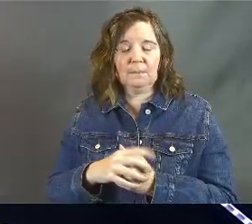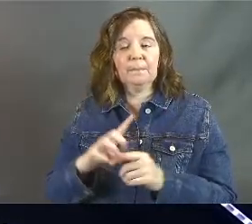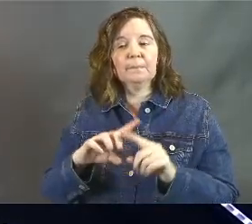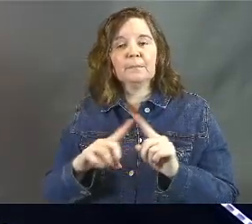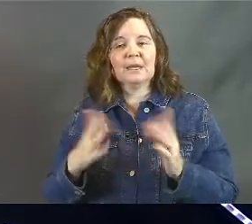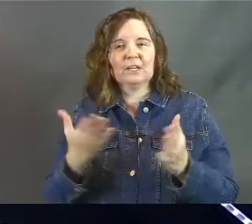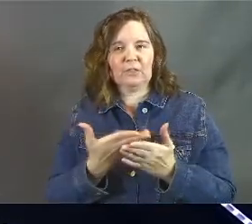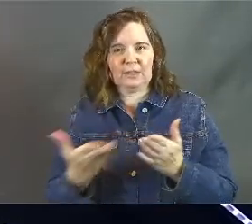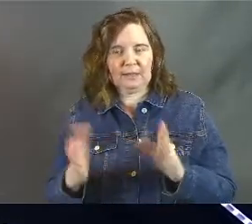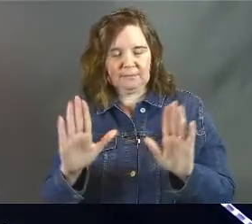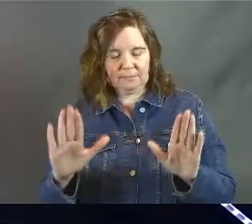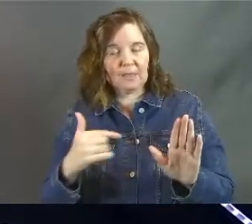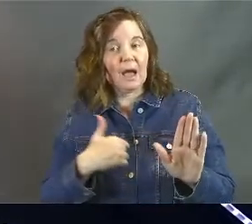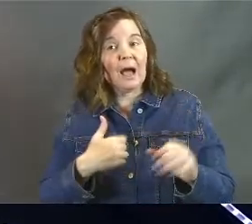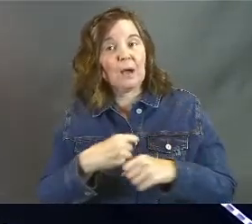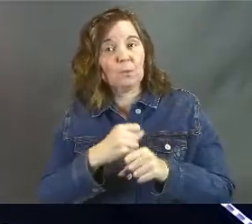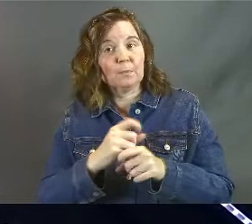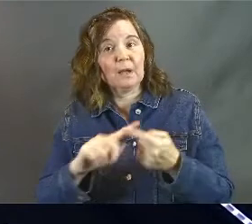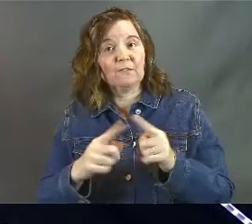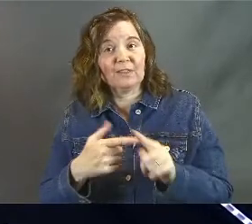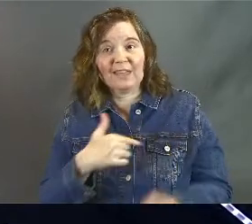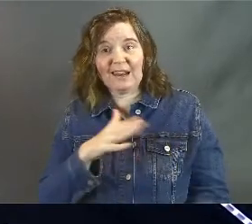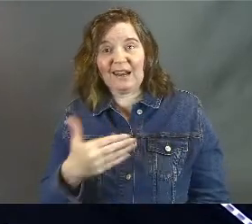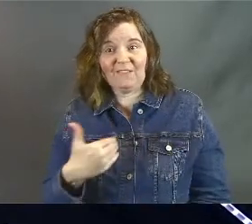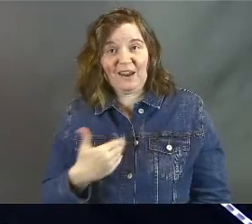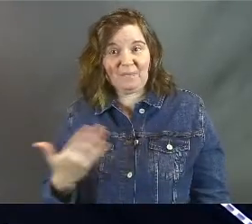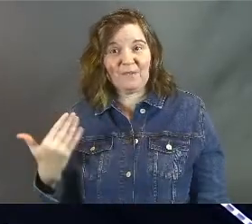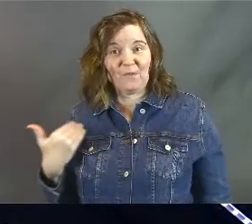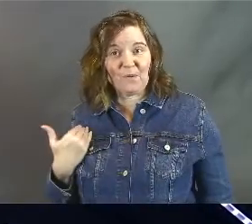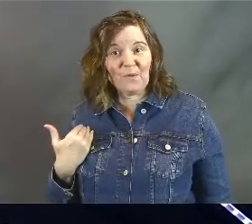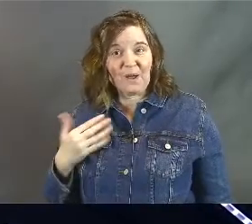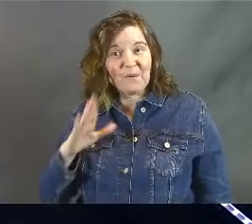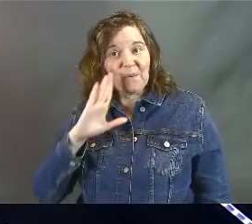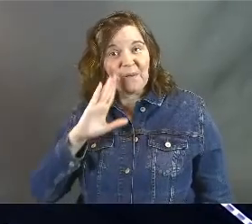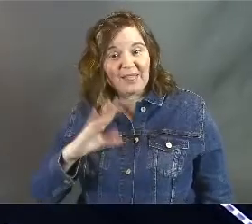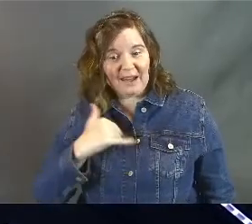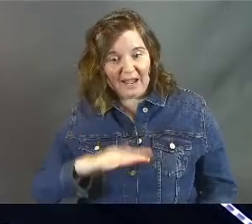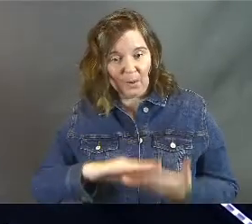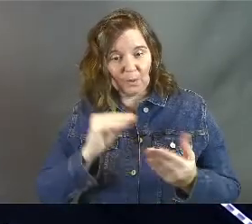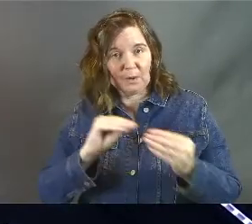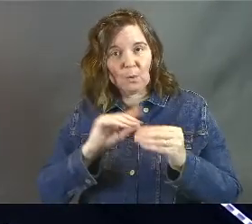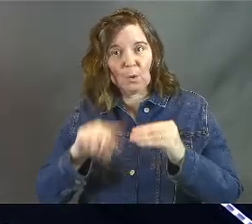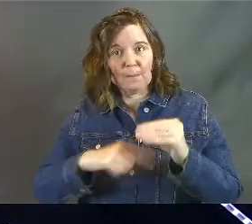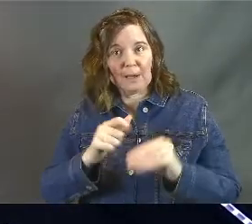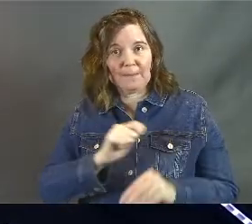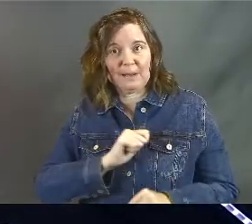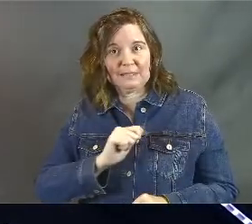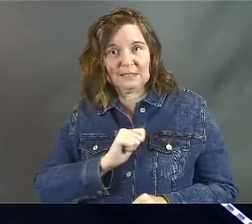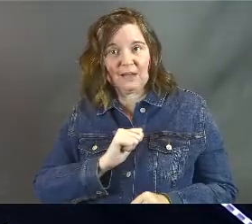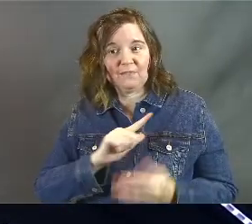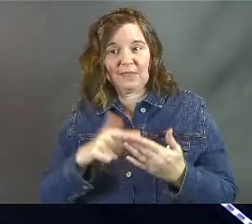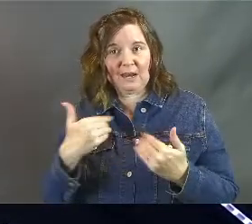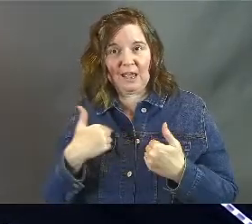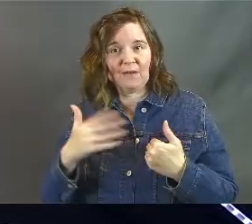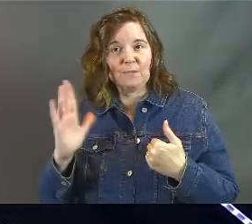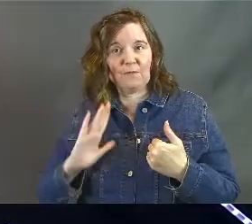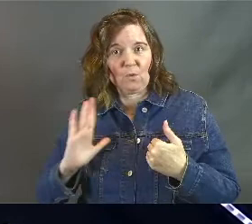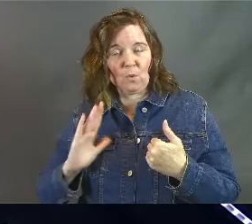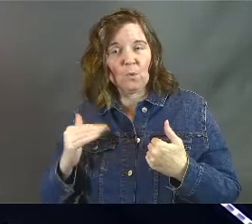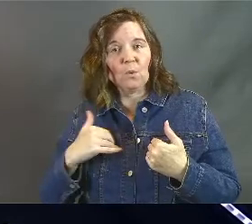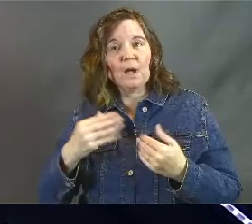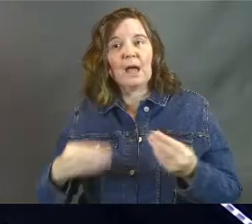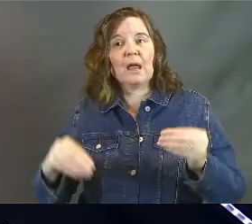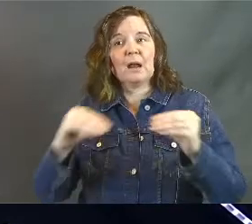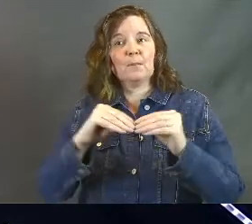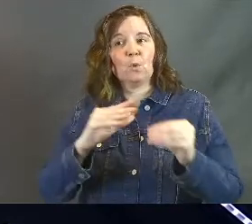But here's the thing. I will make friends I never had before, and I will learn more about myself than I ever have before.